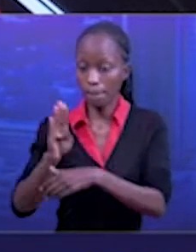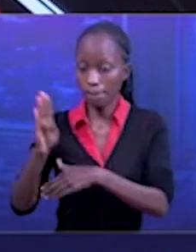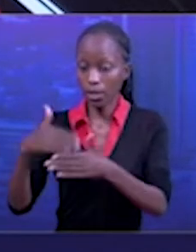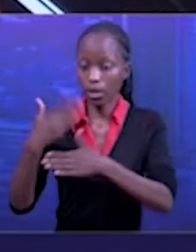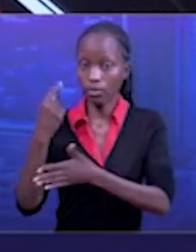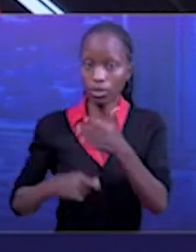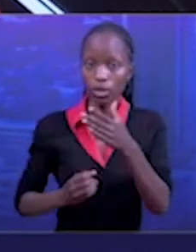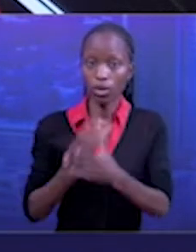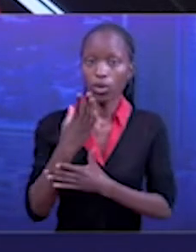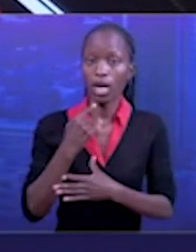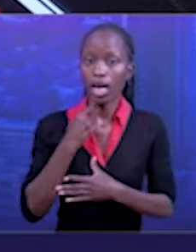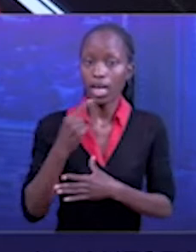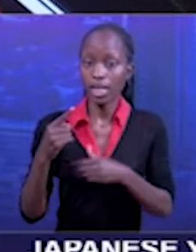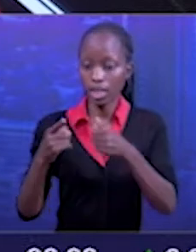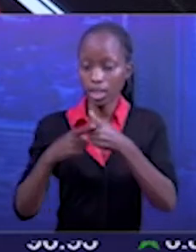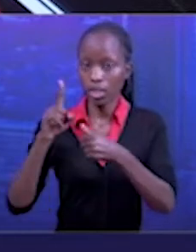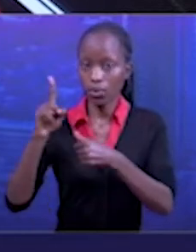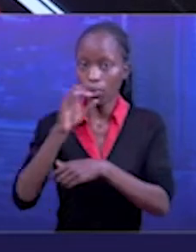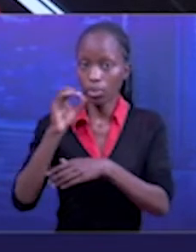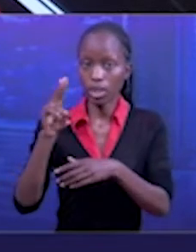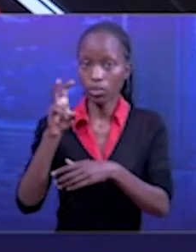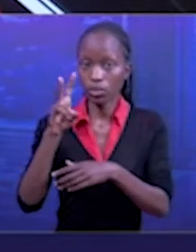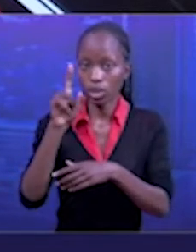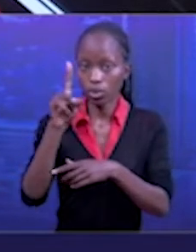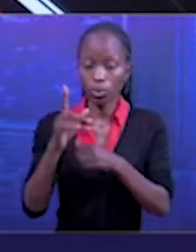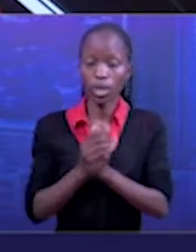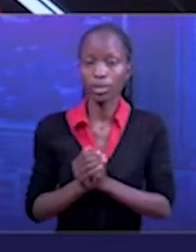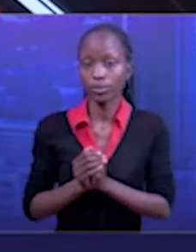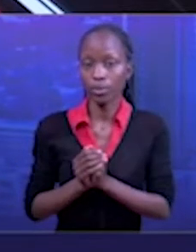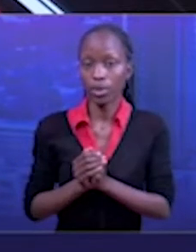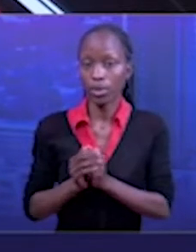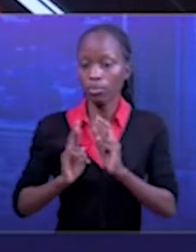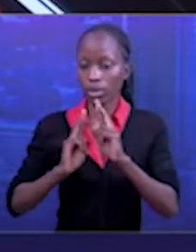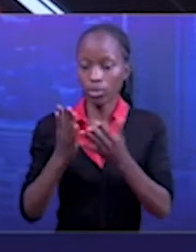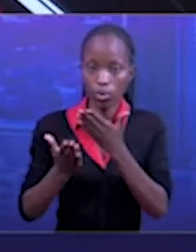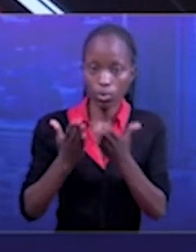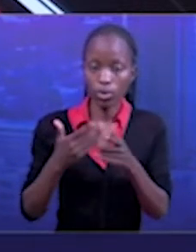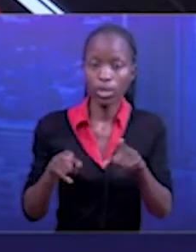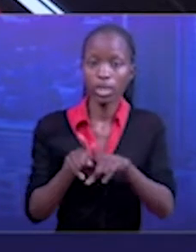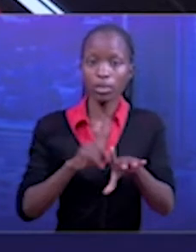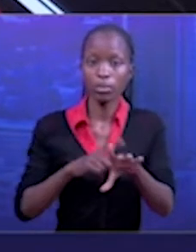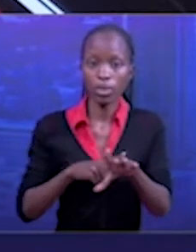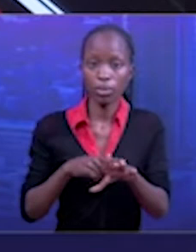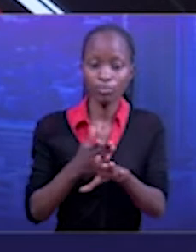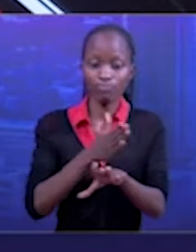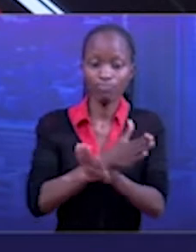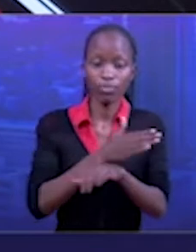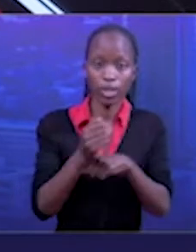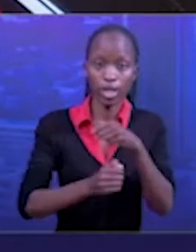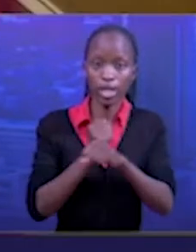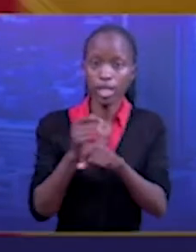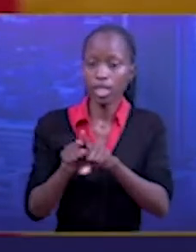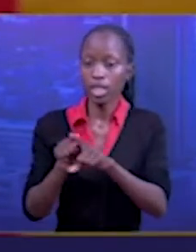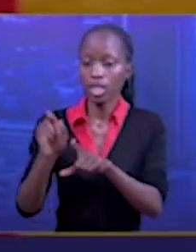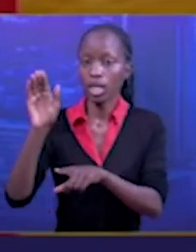of 161% in its 2021 full year results compared to a similar period in the previous year. Absa